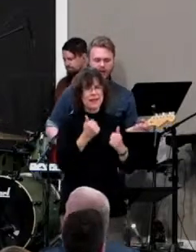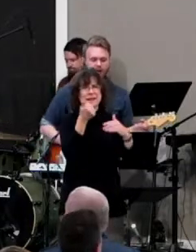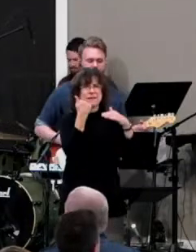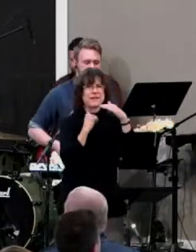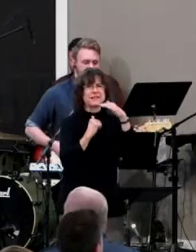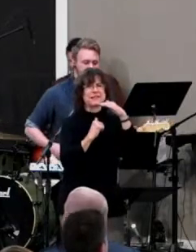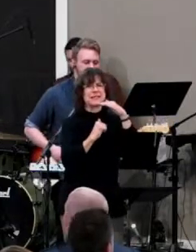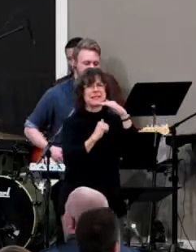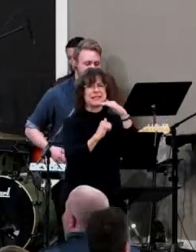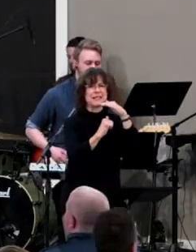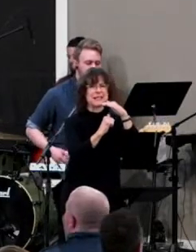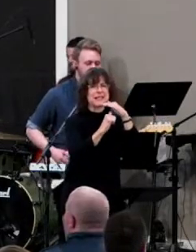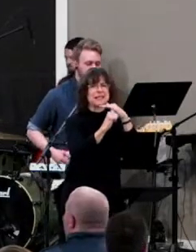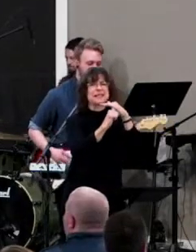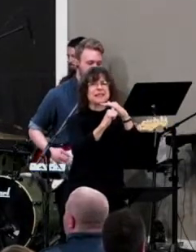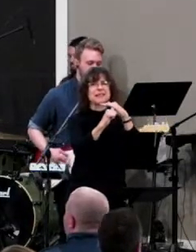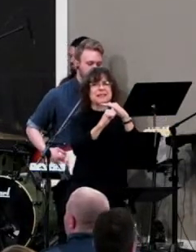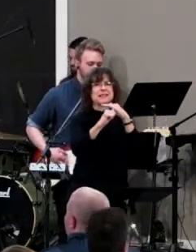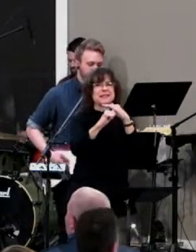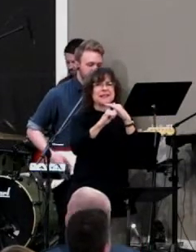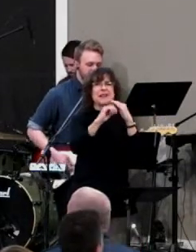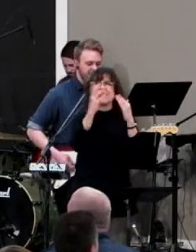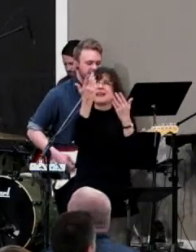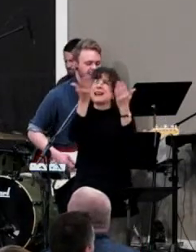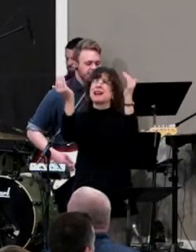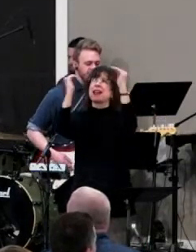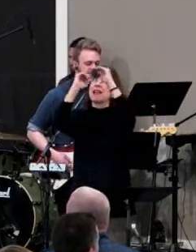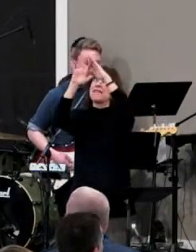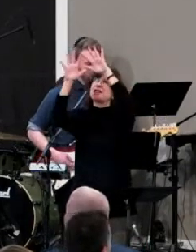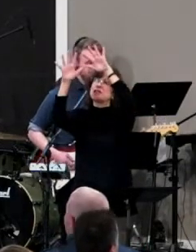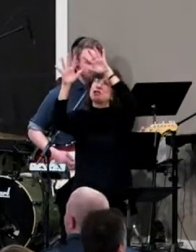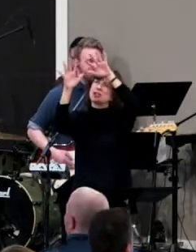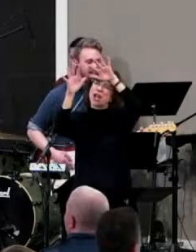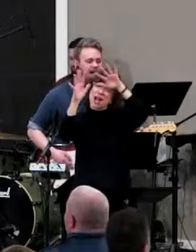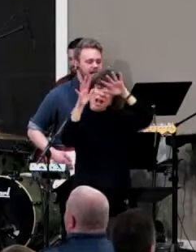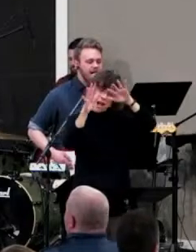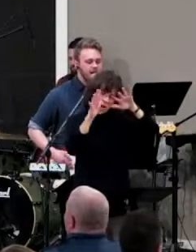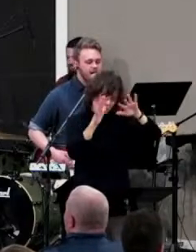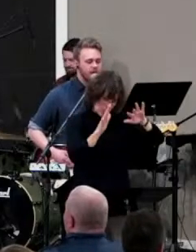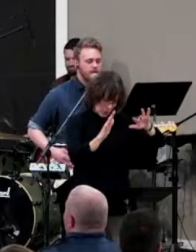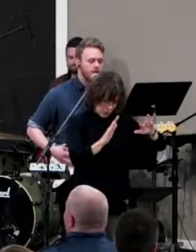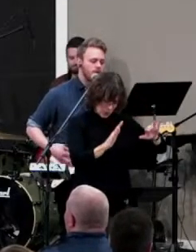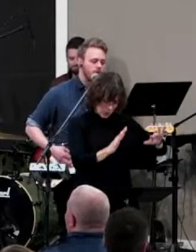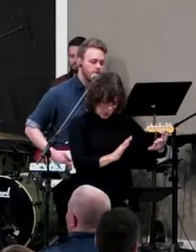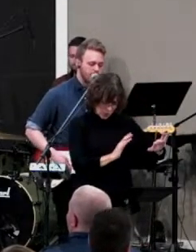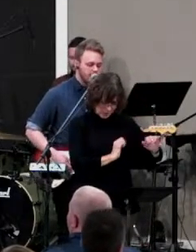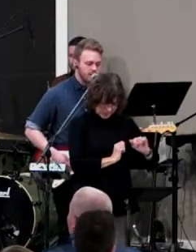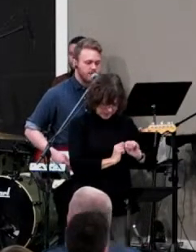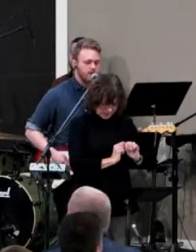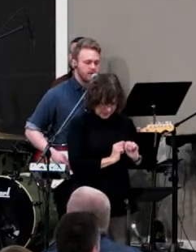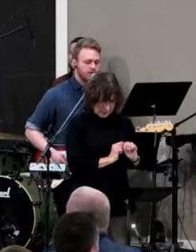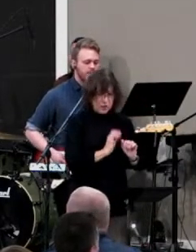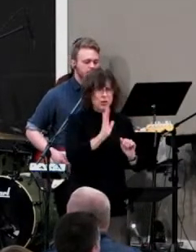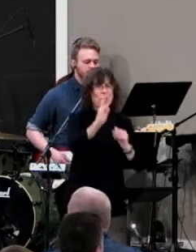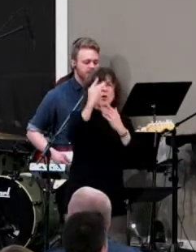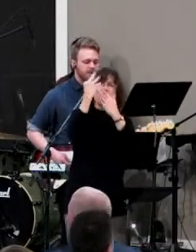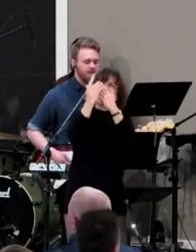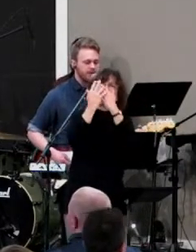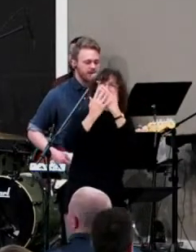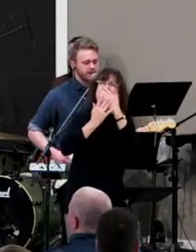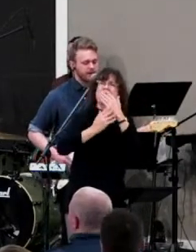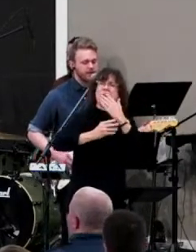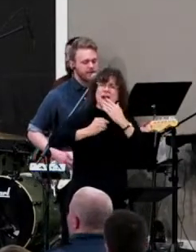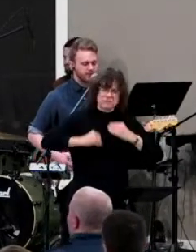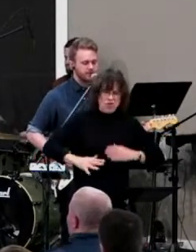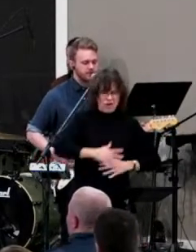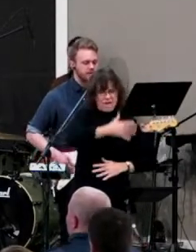My life is hidden beneath heaven's shadow. Your crimson